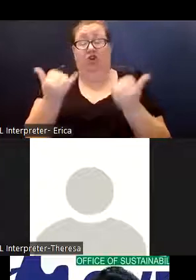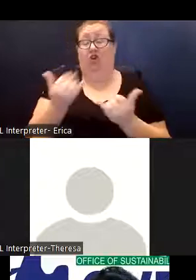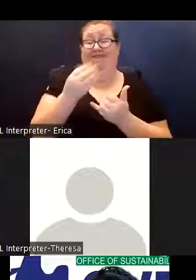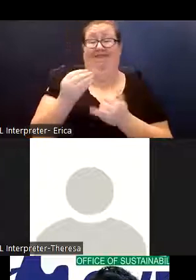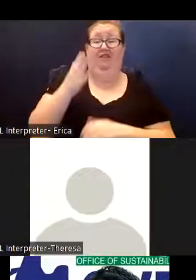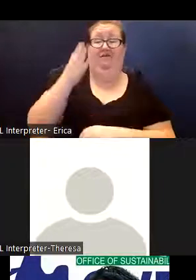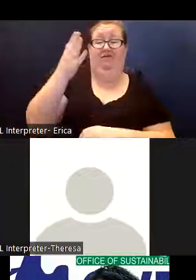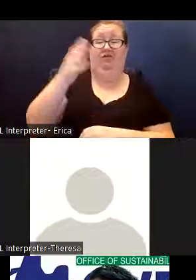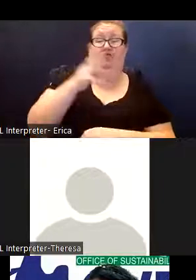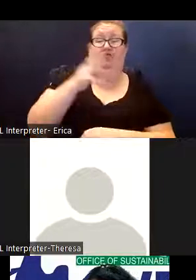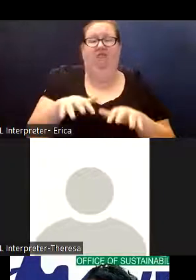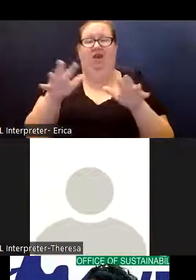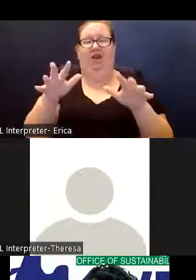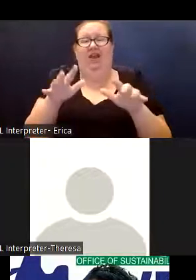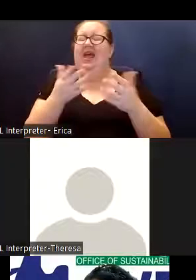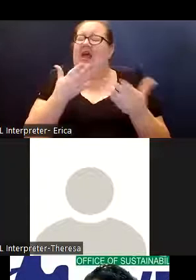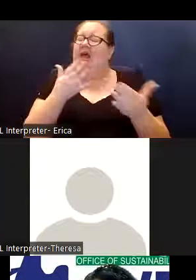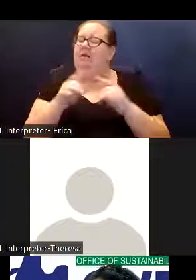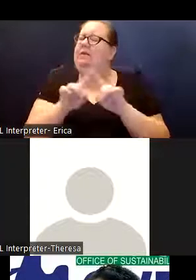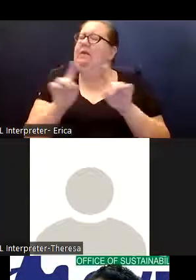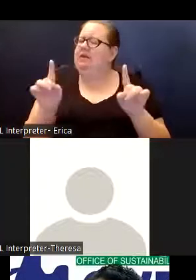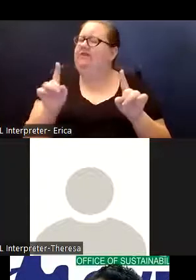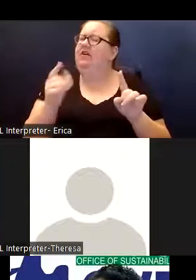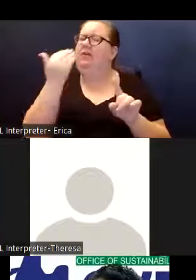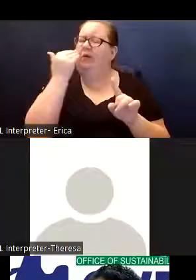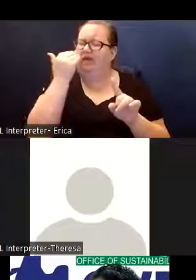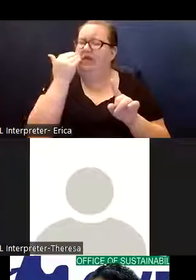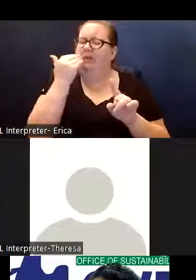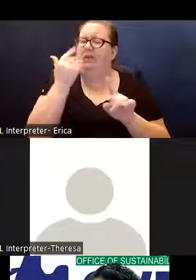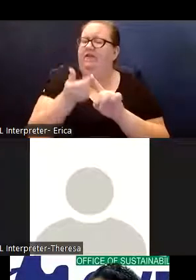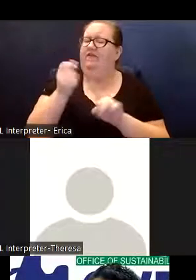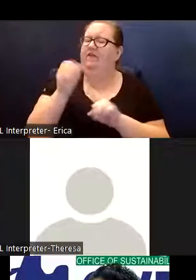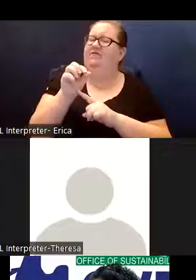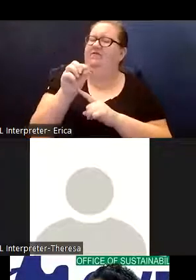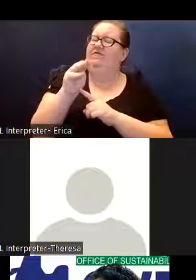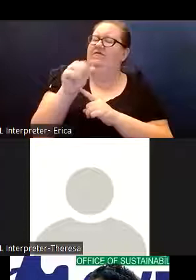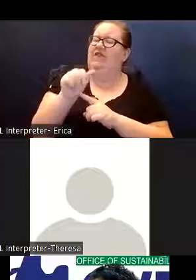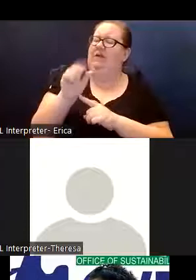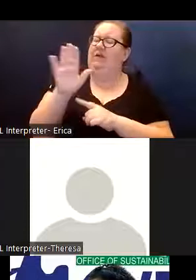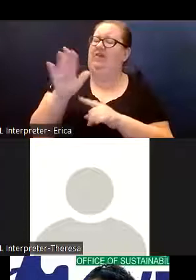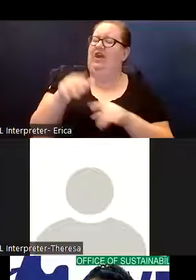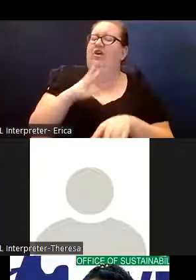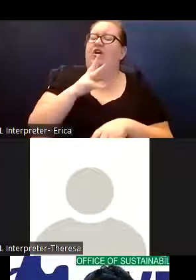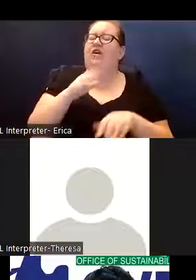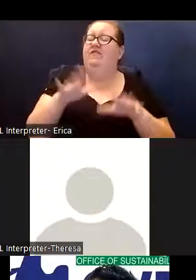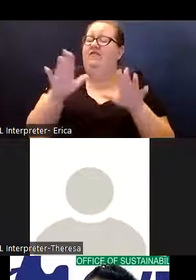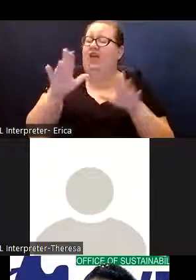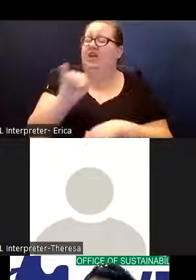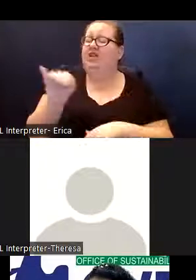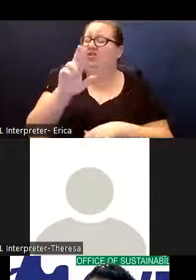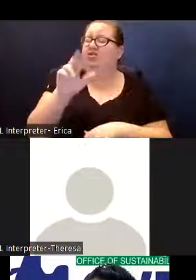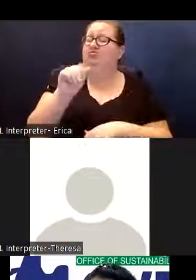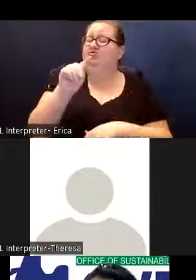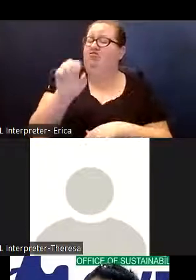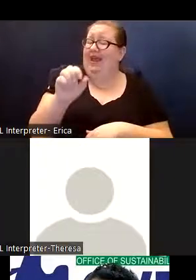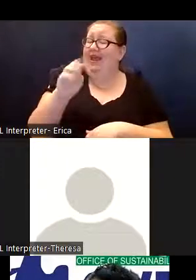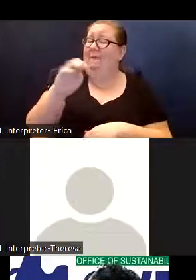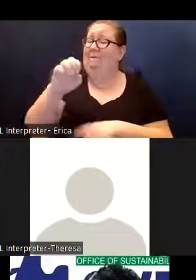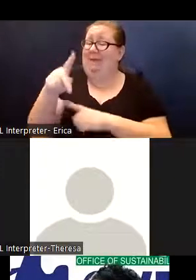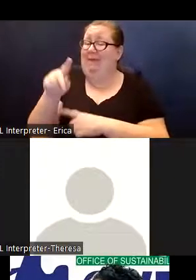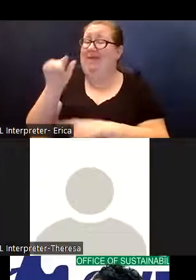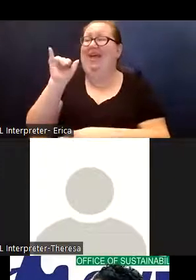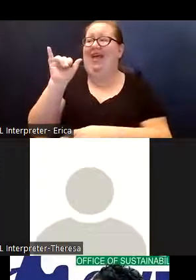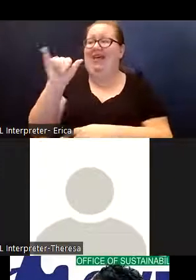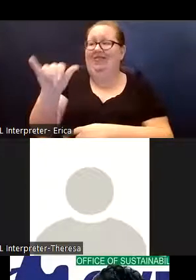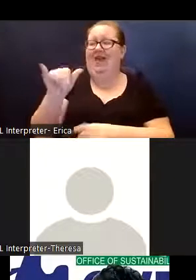little bit different than what you might be familiar with from FEMA's flood insurance rate maps, which are primarily a tool to